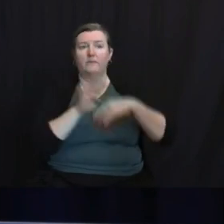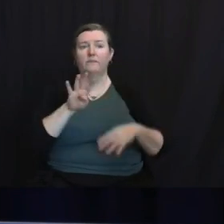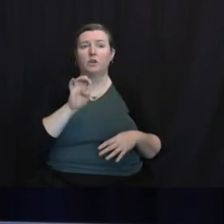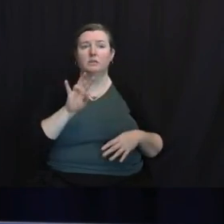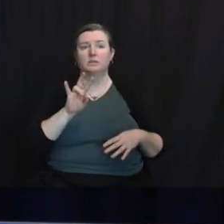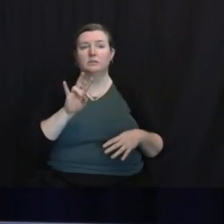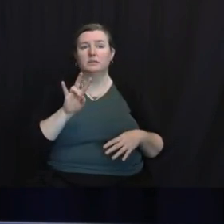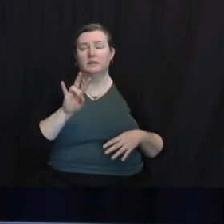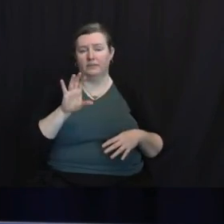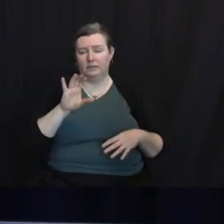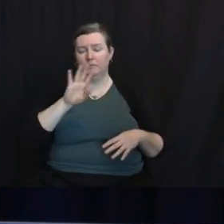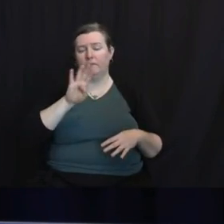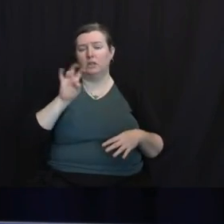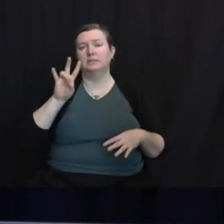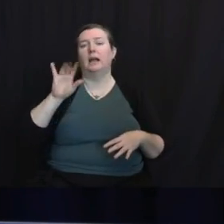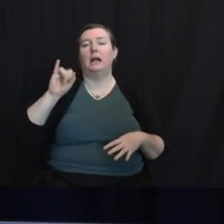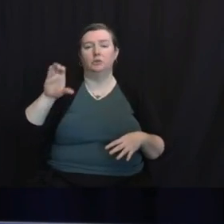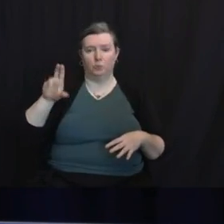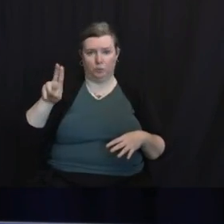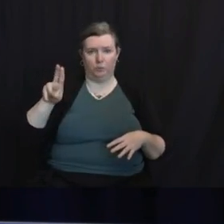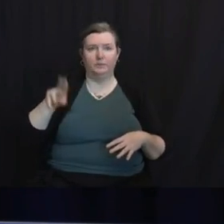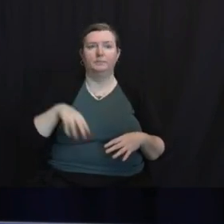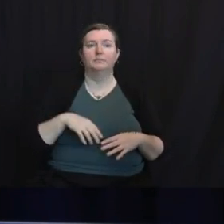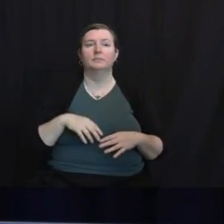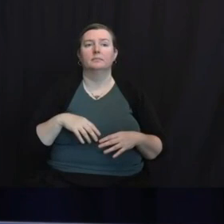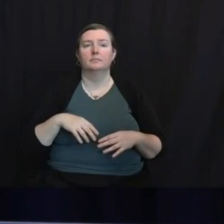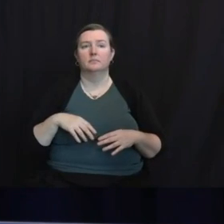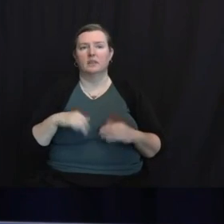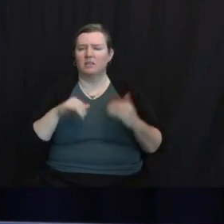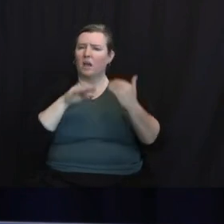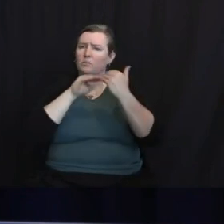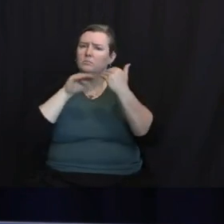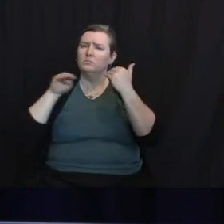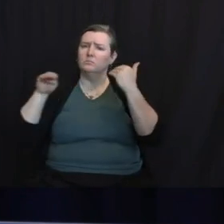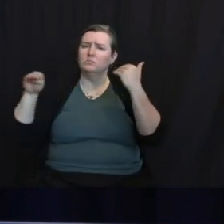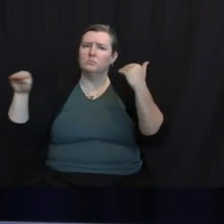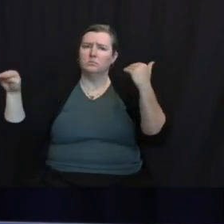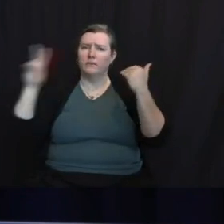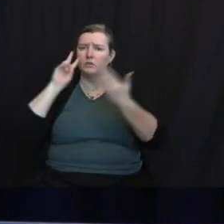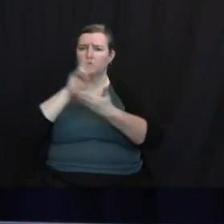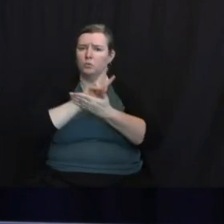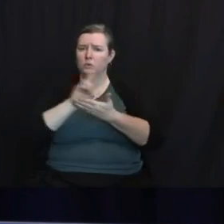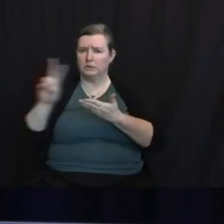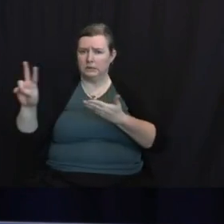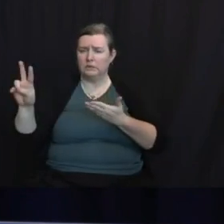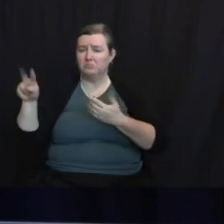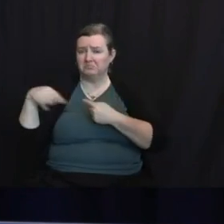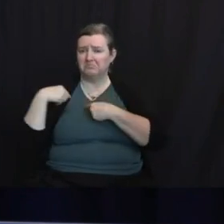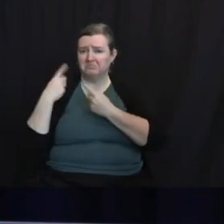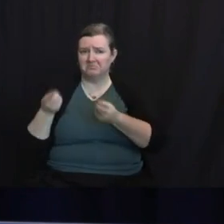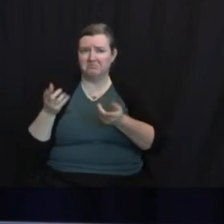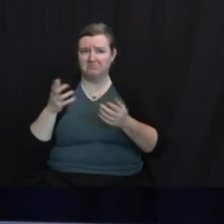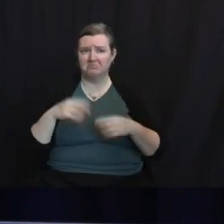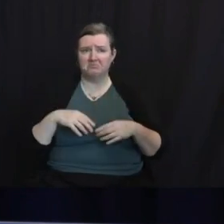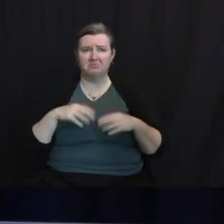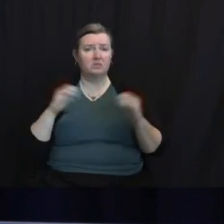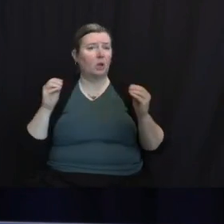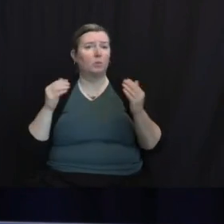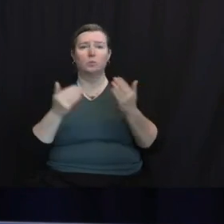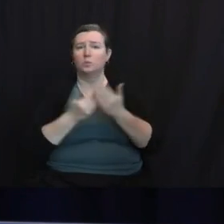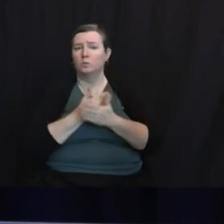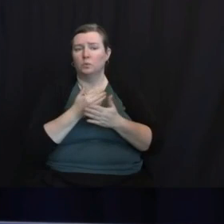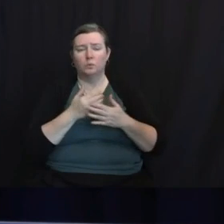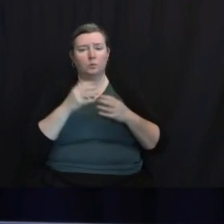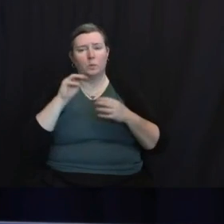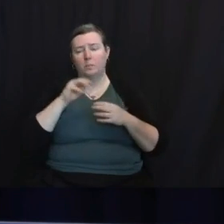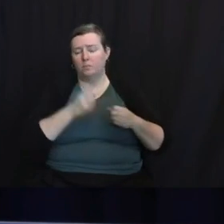individuals in critical care. That has remained steady over the last 2 weeks. There are no new reports of multi-system